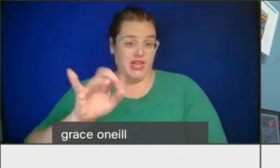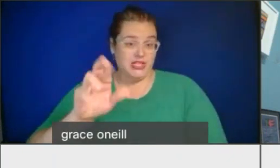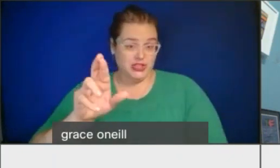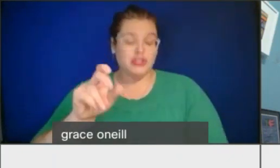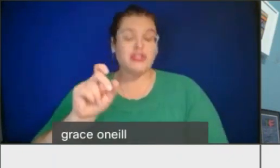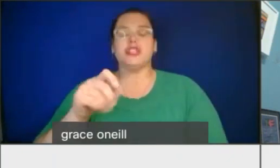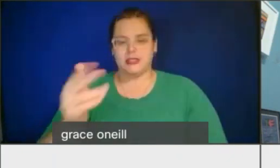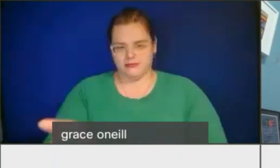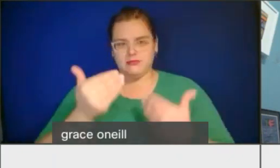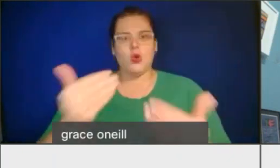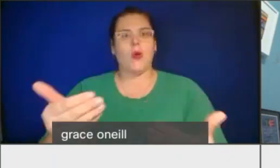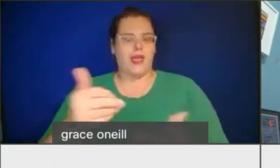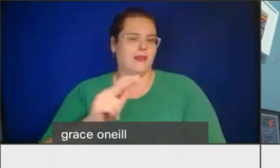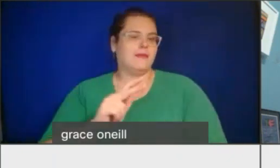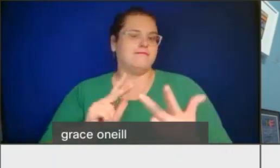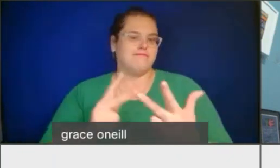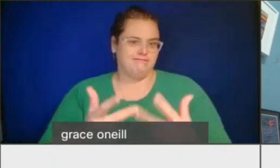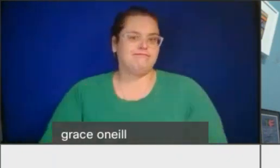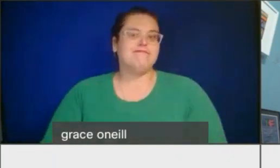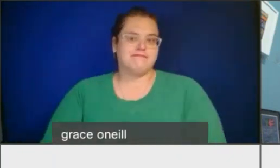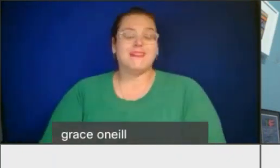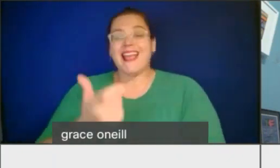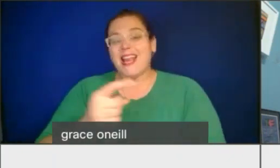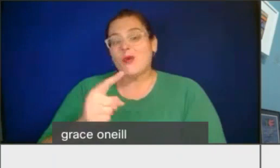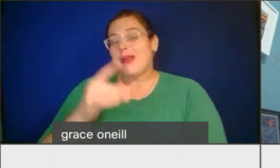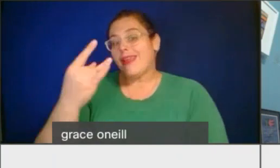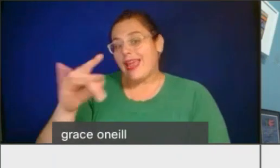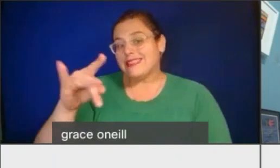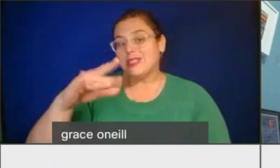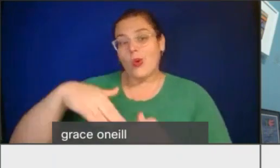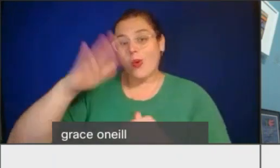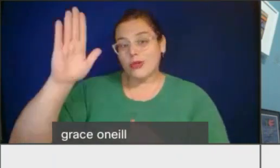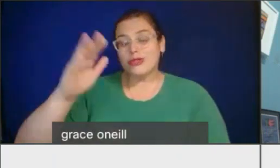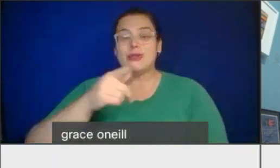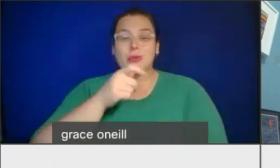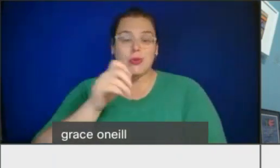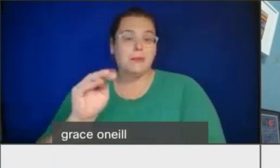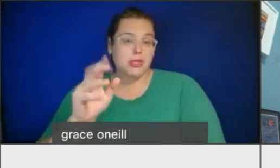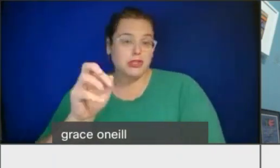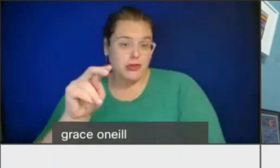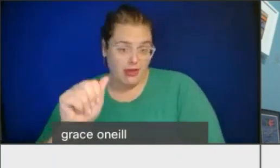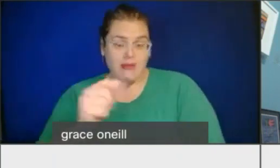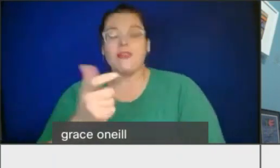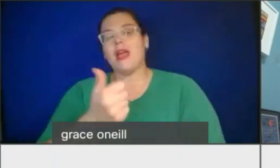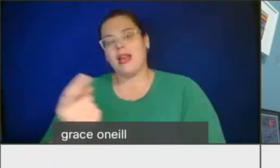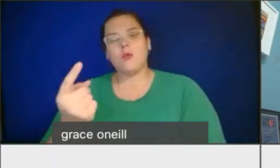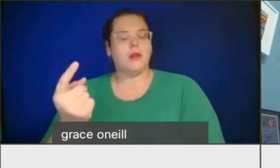Anyone 18 and older who got Moderna, anyone 18 and older who got Johnson & Johnson.